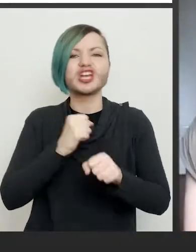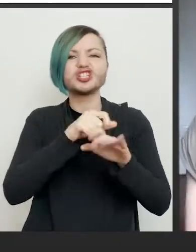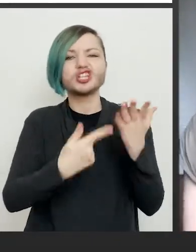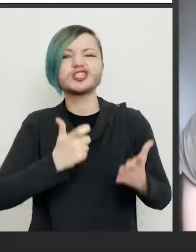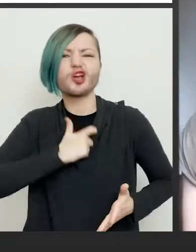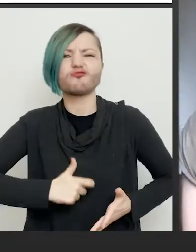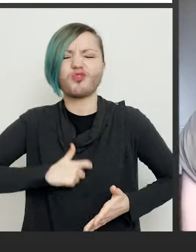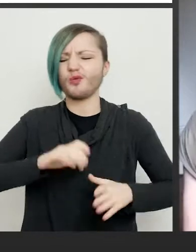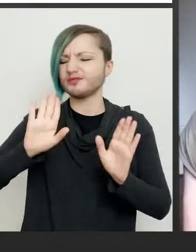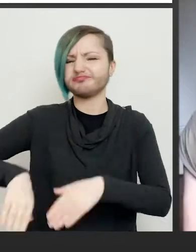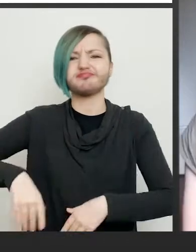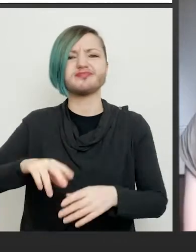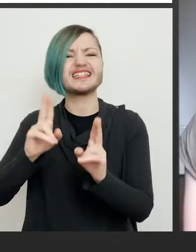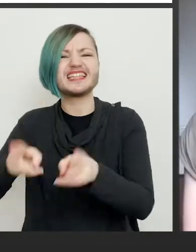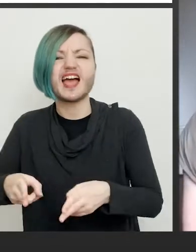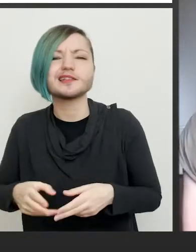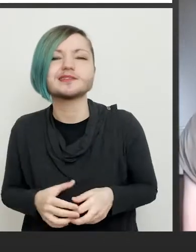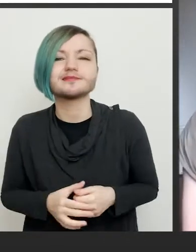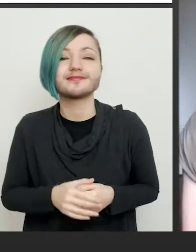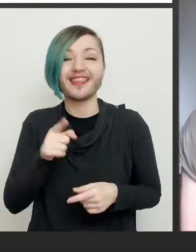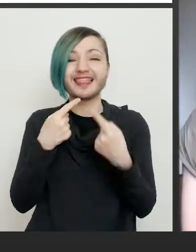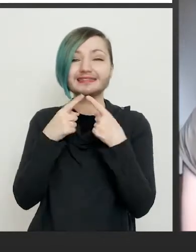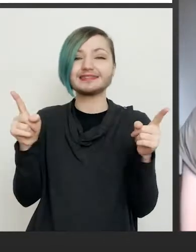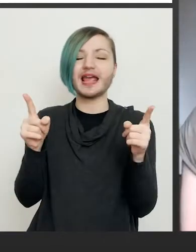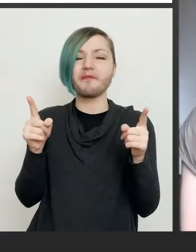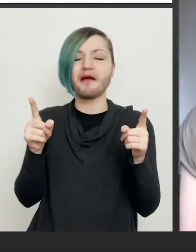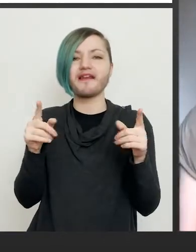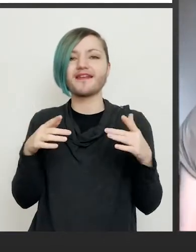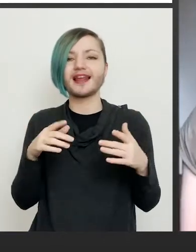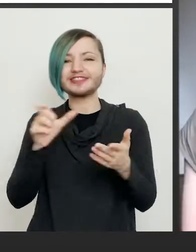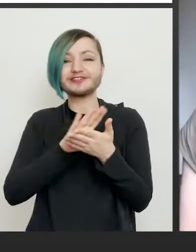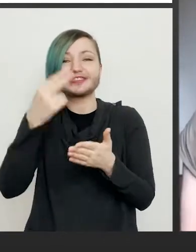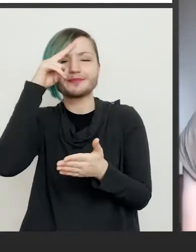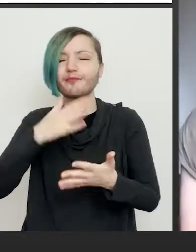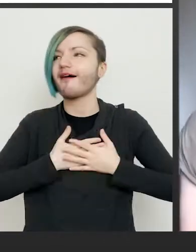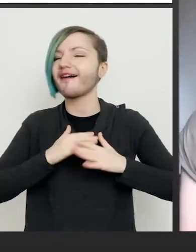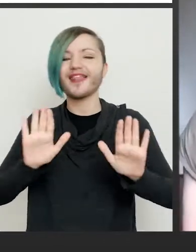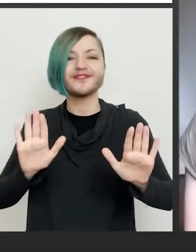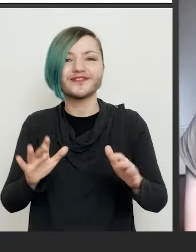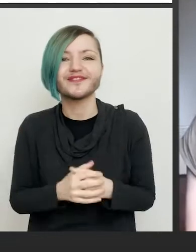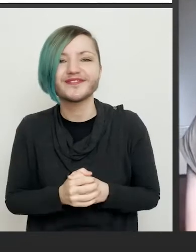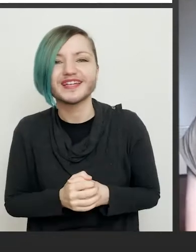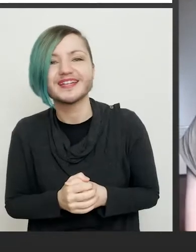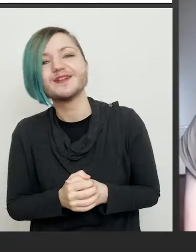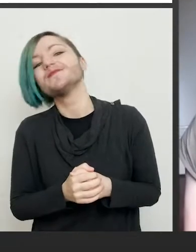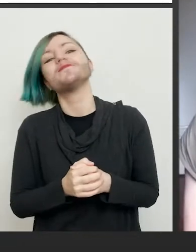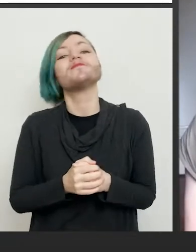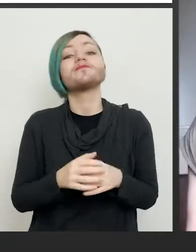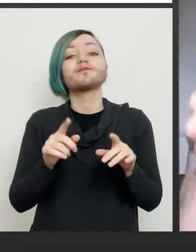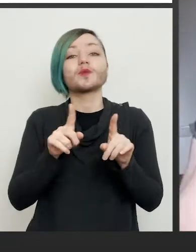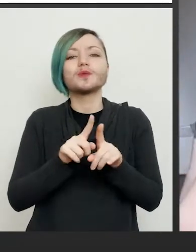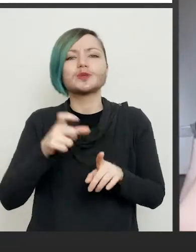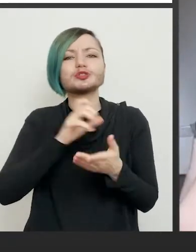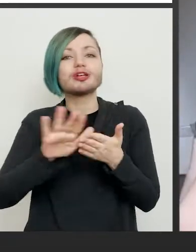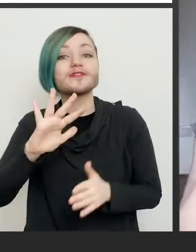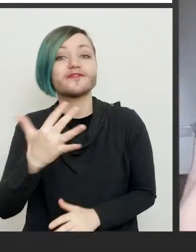of this statement that you kind of made as a chapter name, which I love. And also chapter